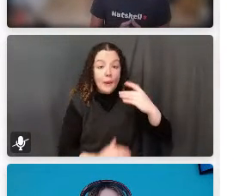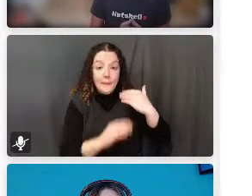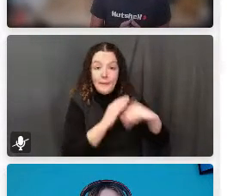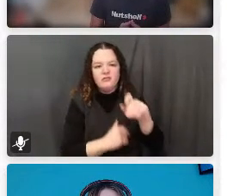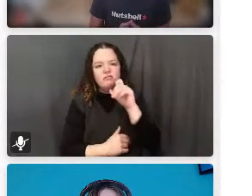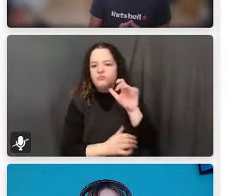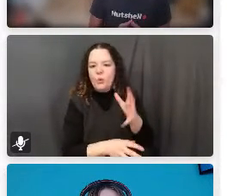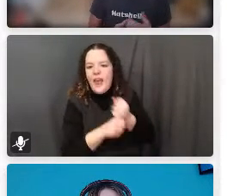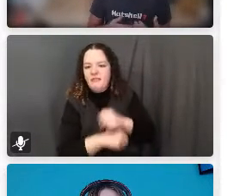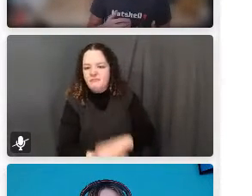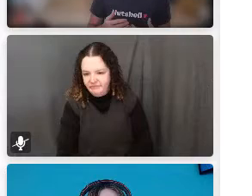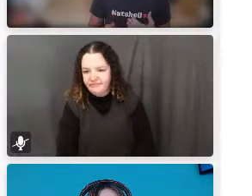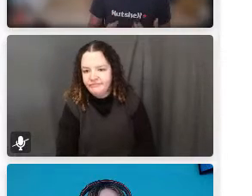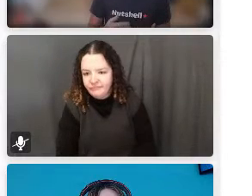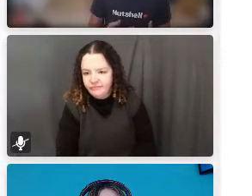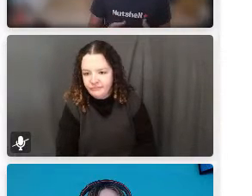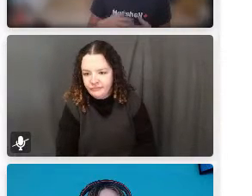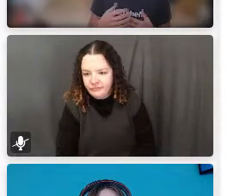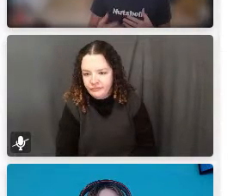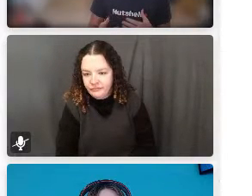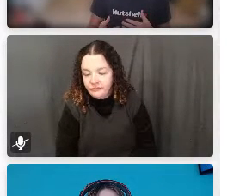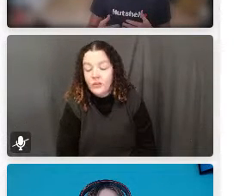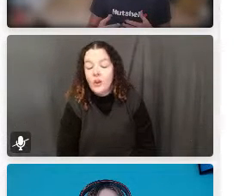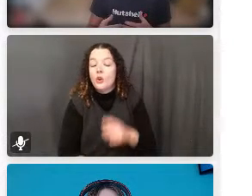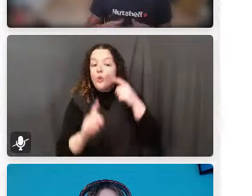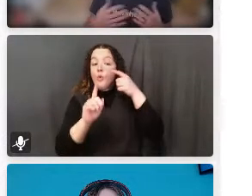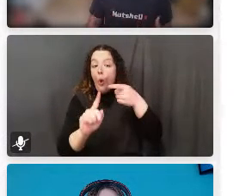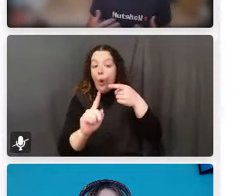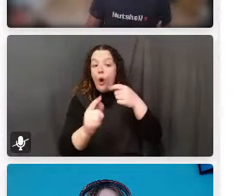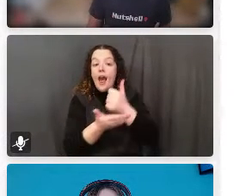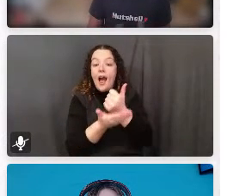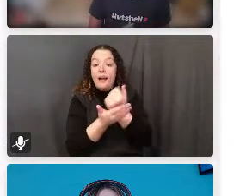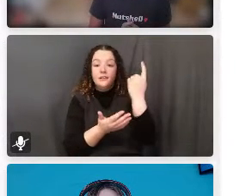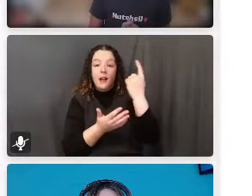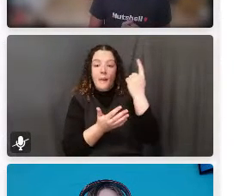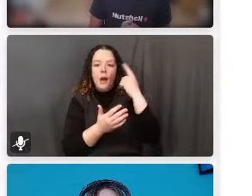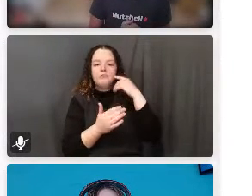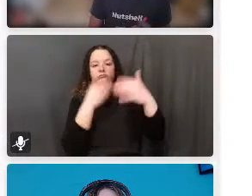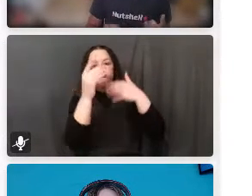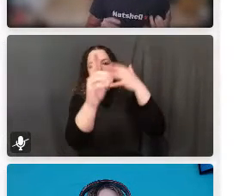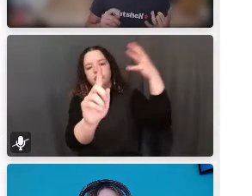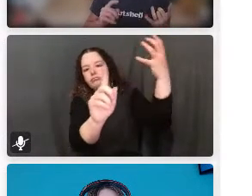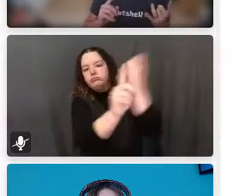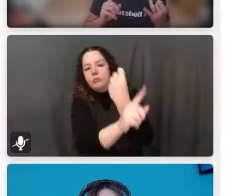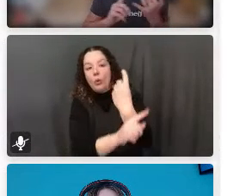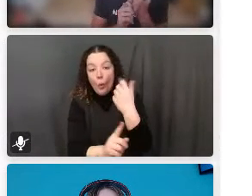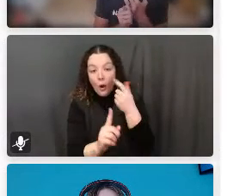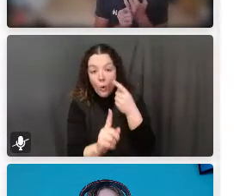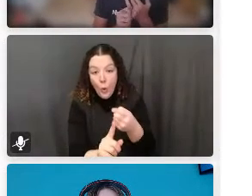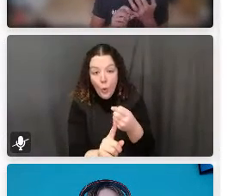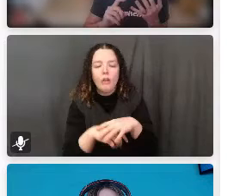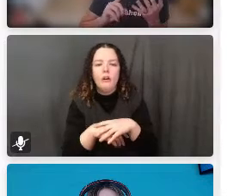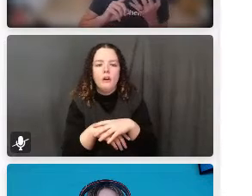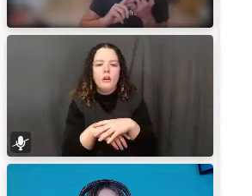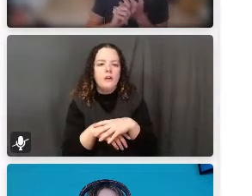drip sequence. So it has the goal of helping someone create or reach a certain goal within Nutshell, whether that is signing up for